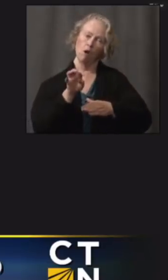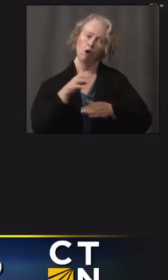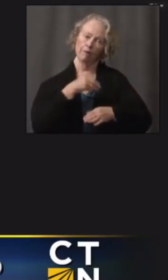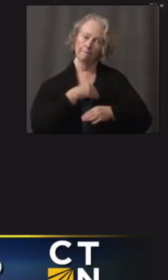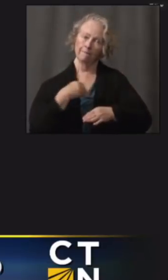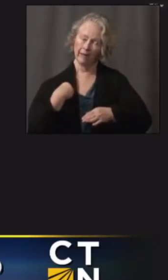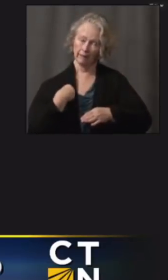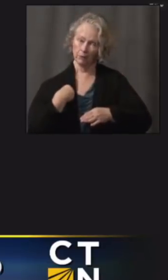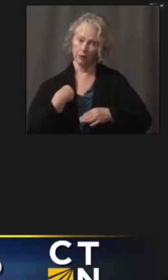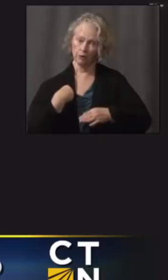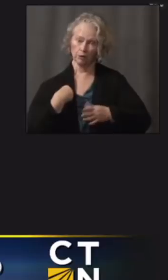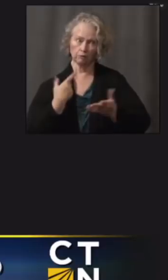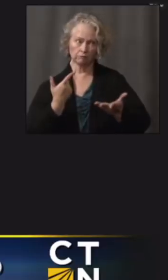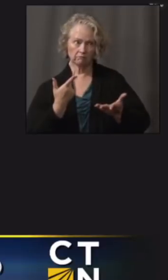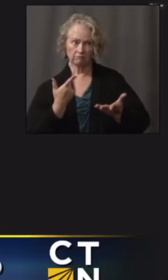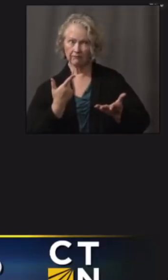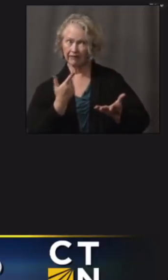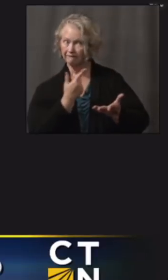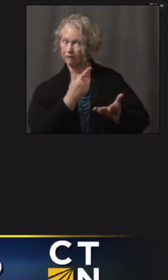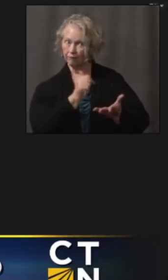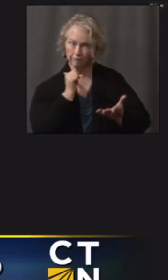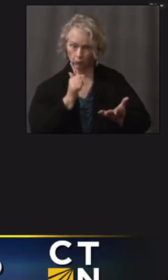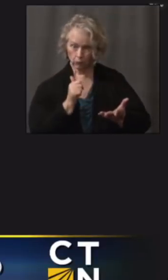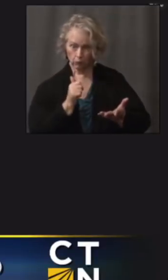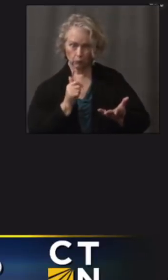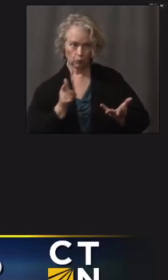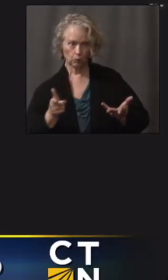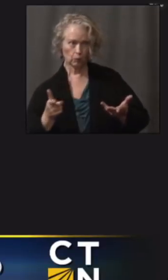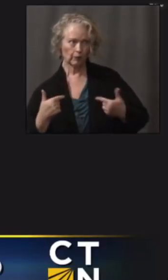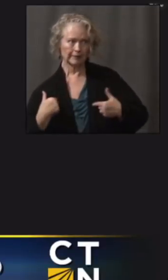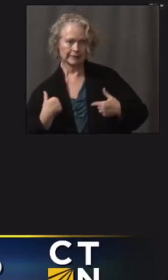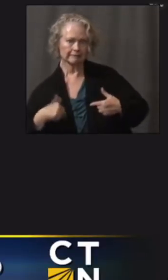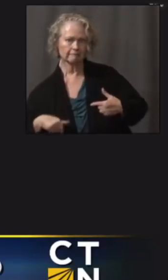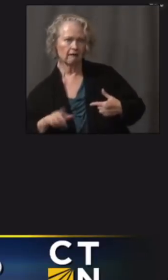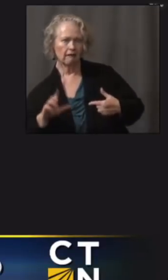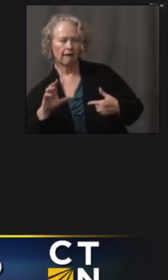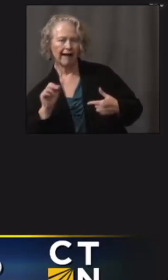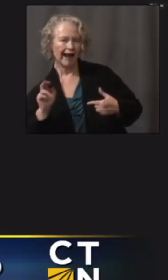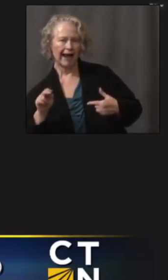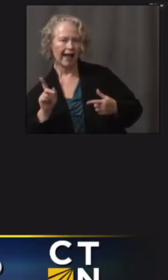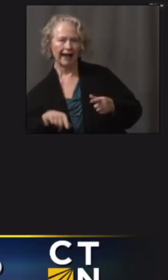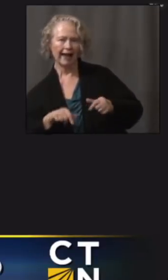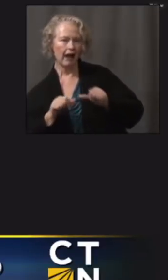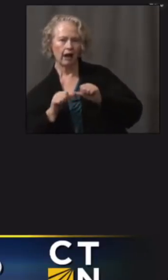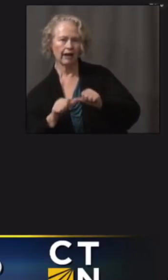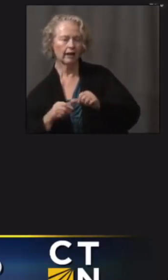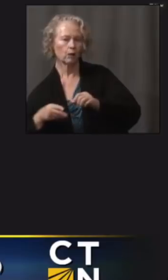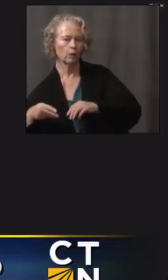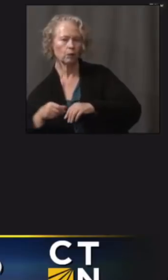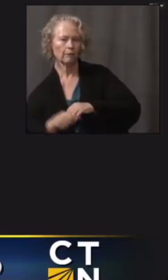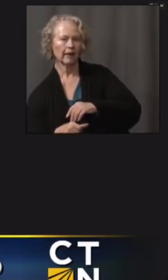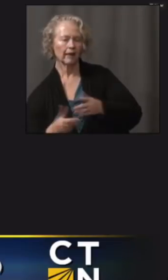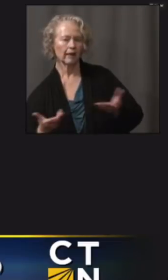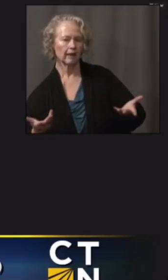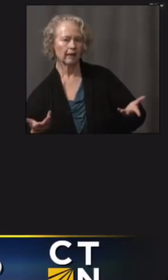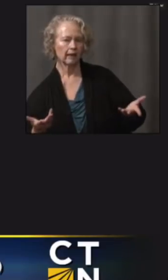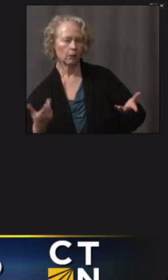that support have to stop? You indicated in your letter that the state doesn't have the ability to fund that current level of support on its